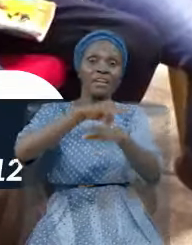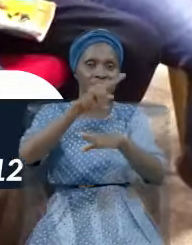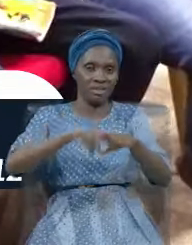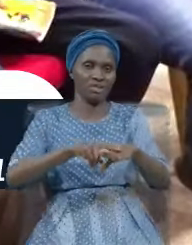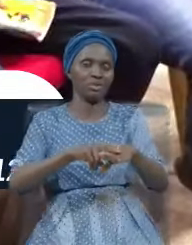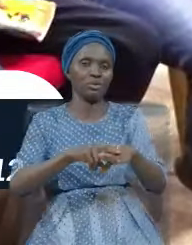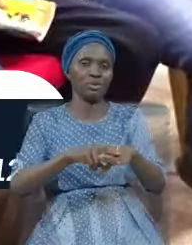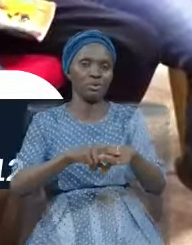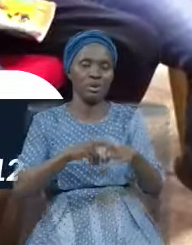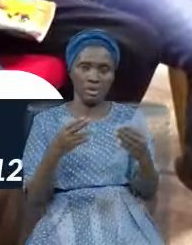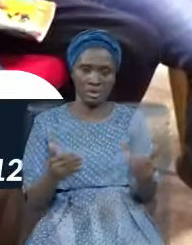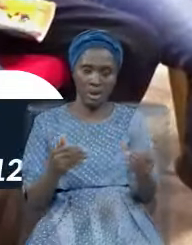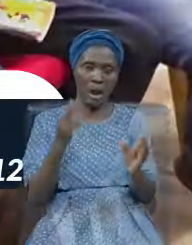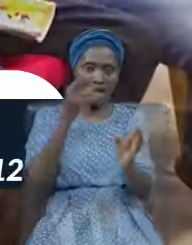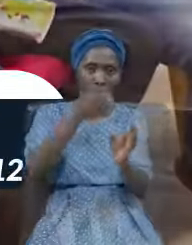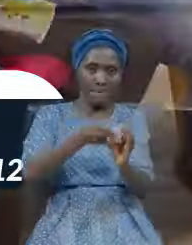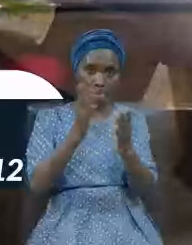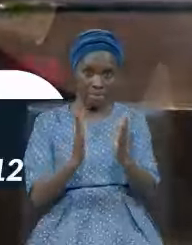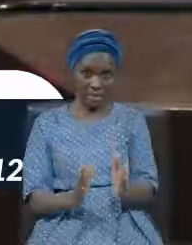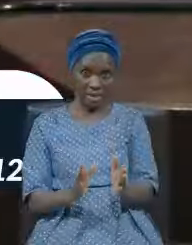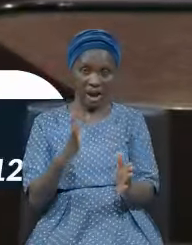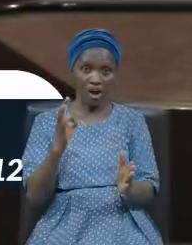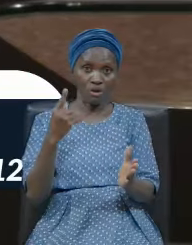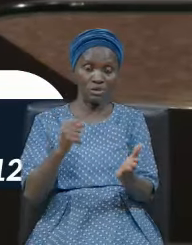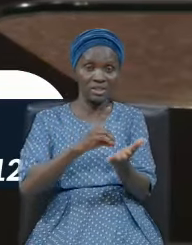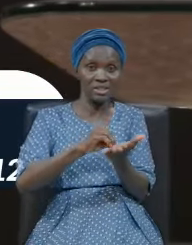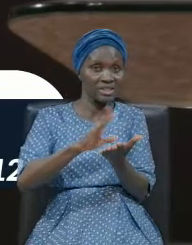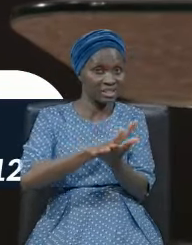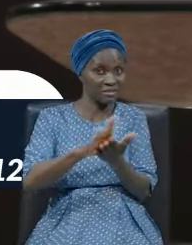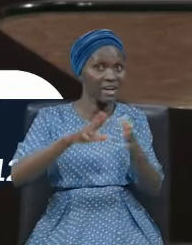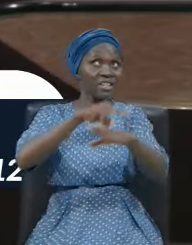Now, partakers of the divine nature don't steal.